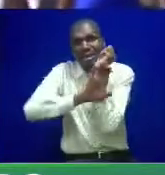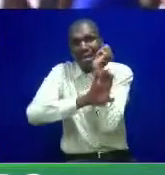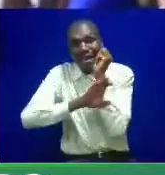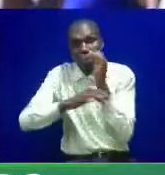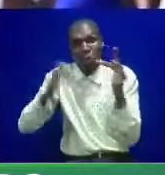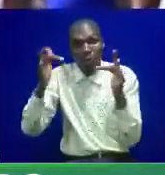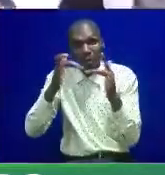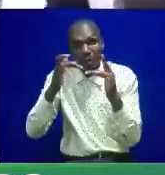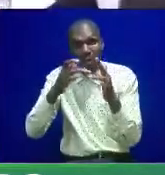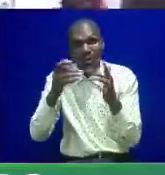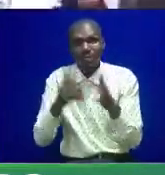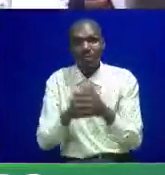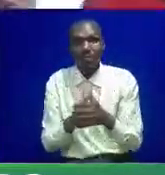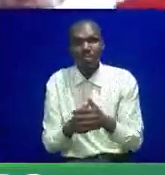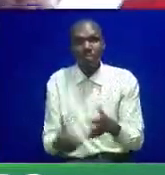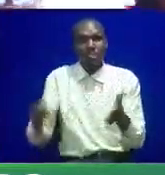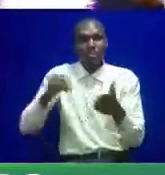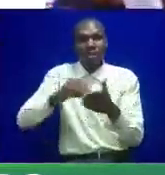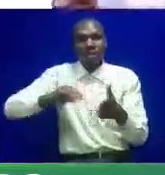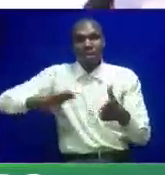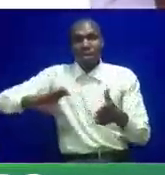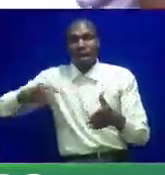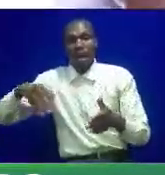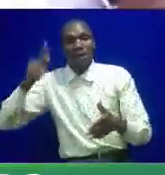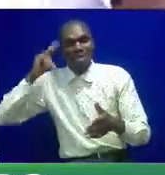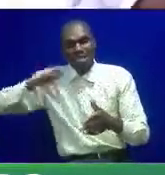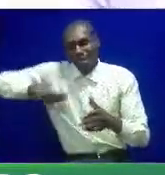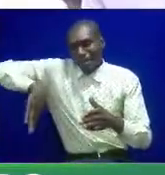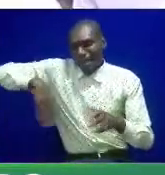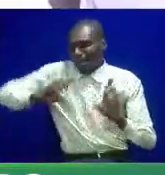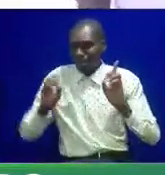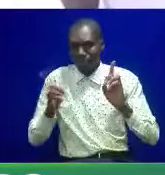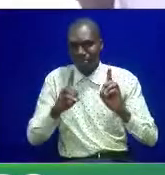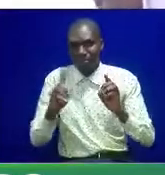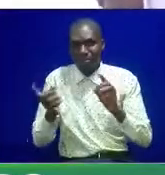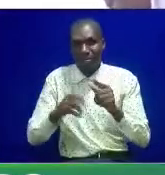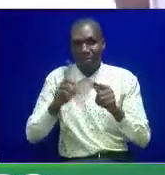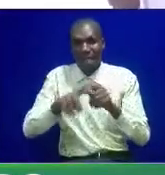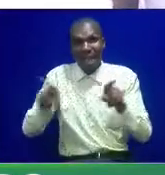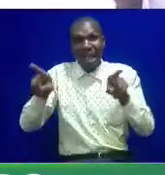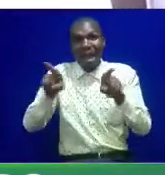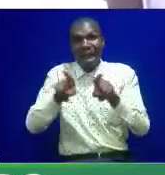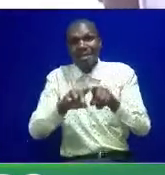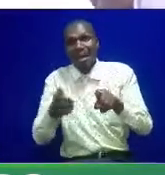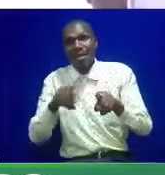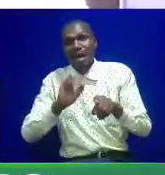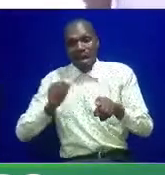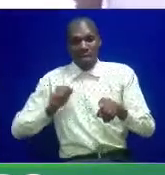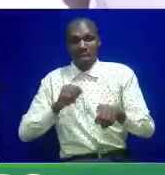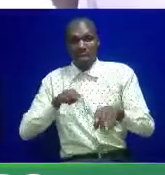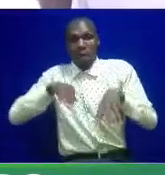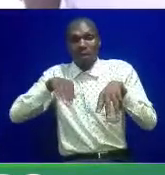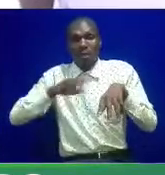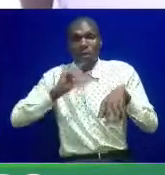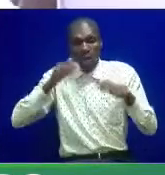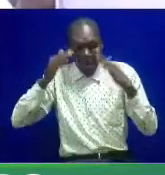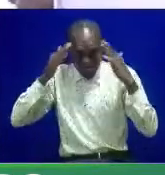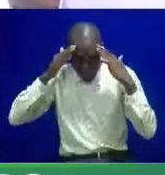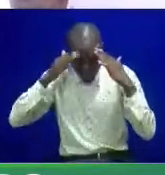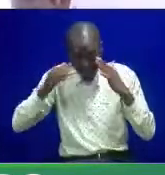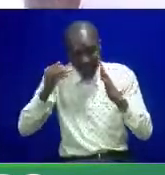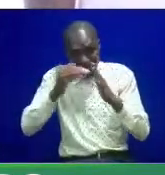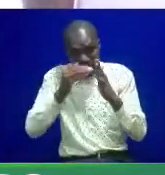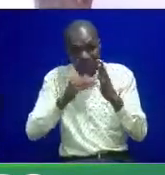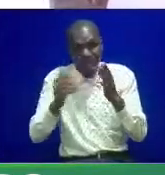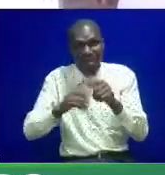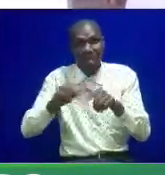Electronic waste management. Nonyera bo account ya Kisii teratigara maega. Okonga nyambane bo igonyara ko bagukira na asomorobeli yo. Nigatebire serikali